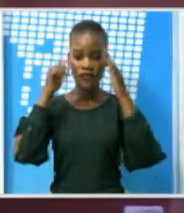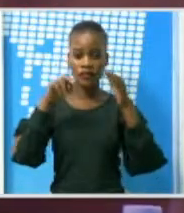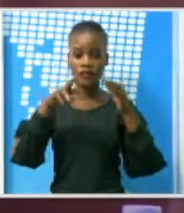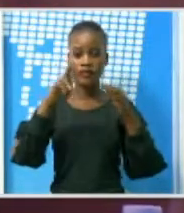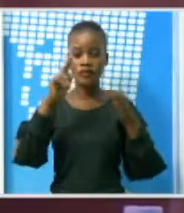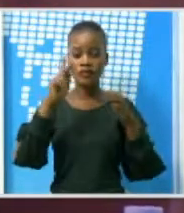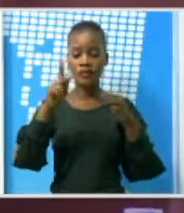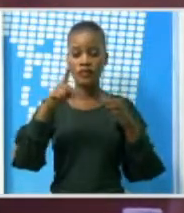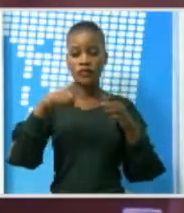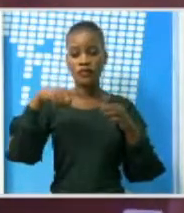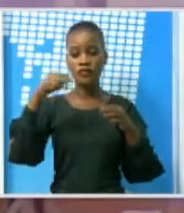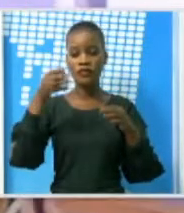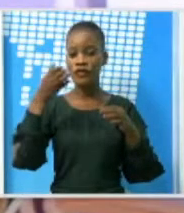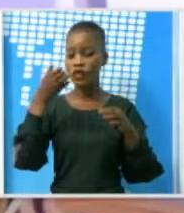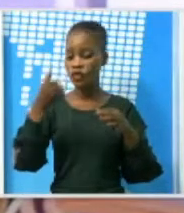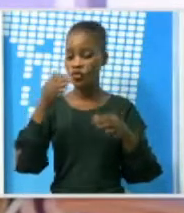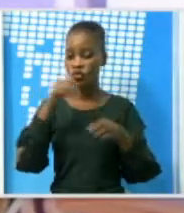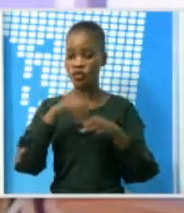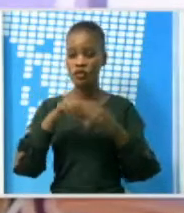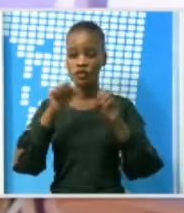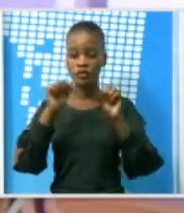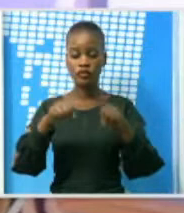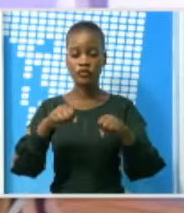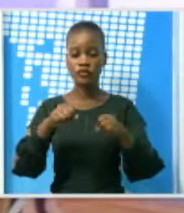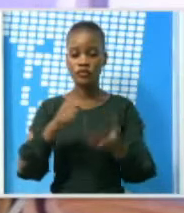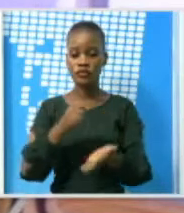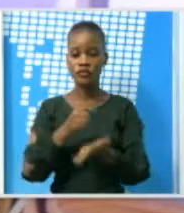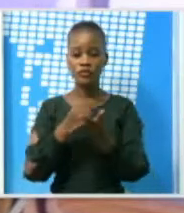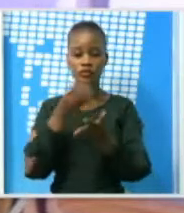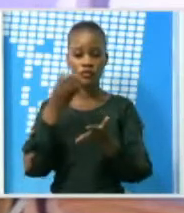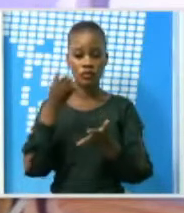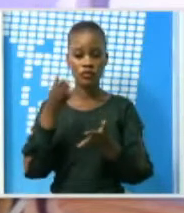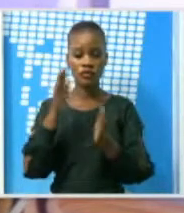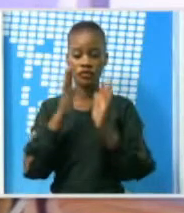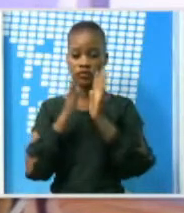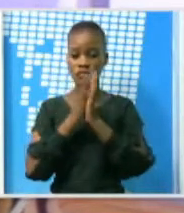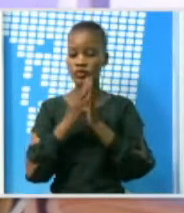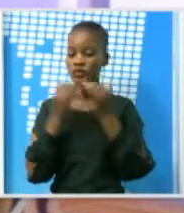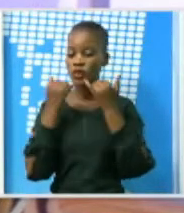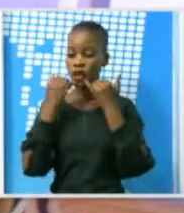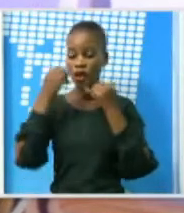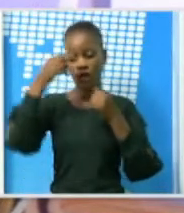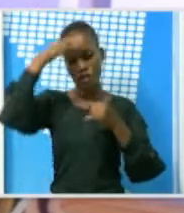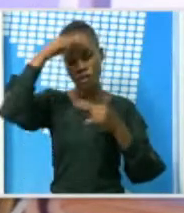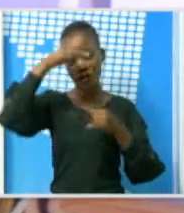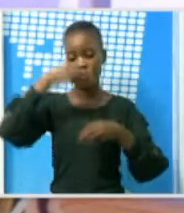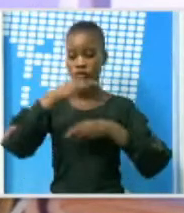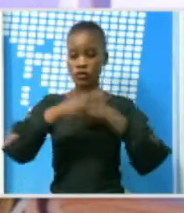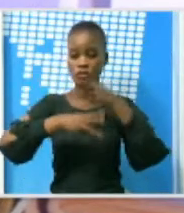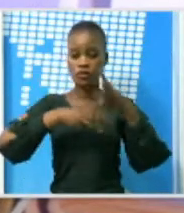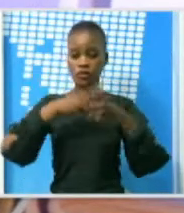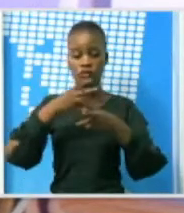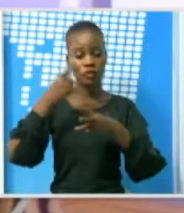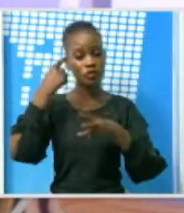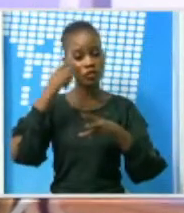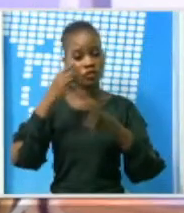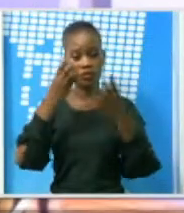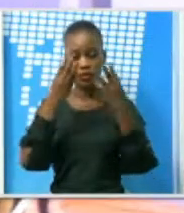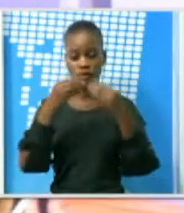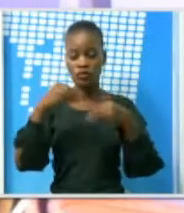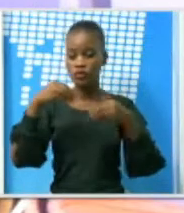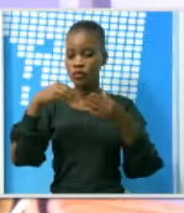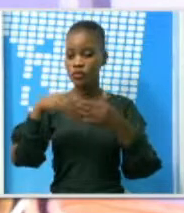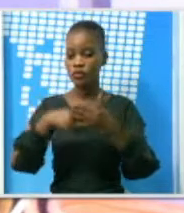working along those lines. Beyond assisting the business sector and Makerere University in improving their capability for renewable energy,